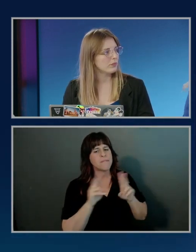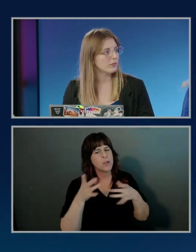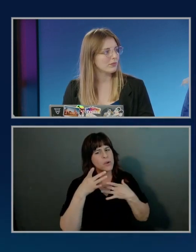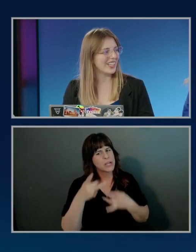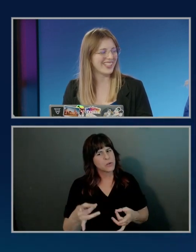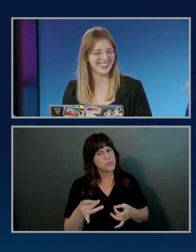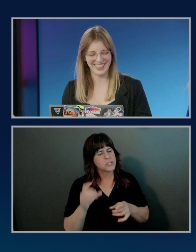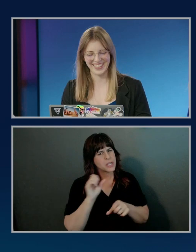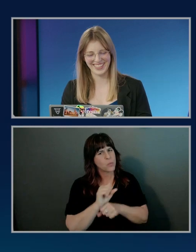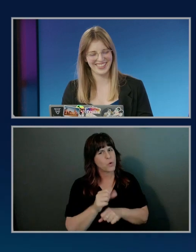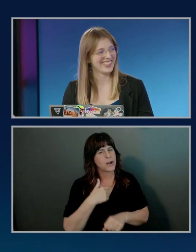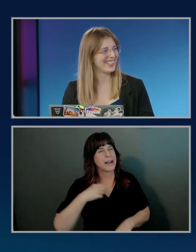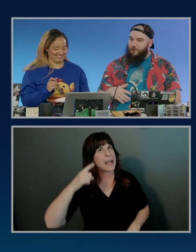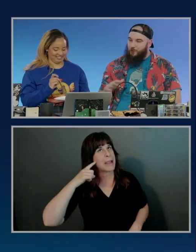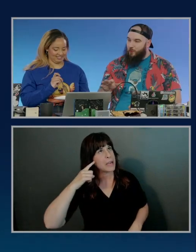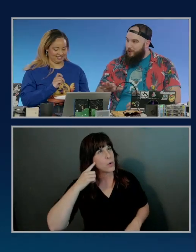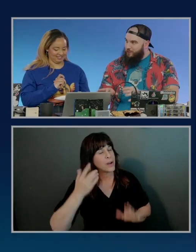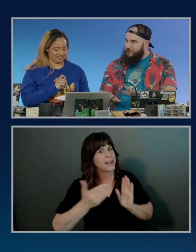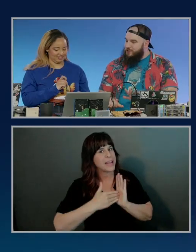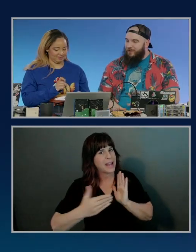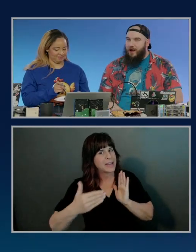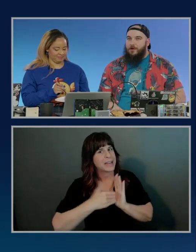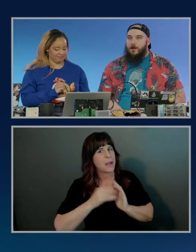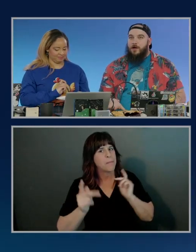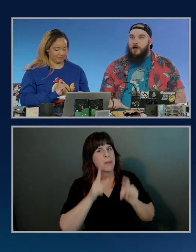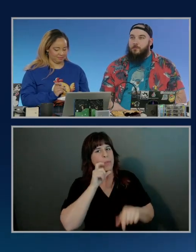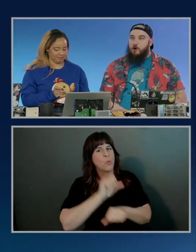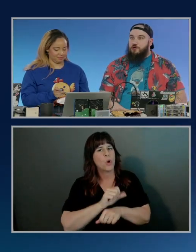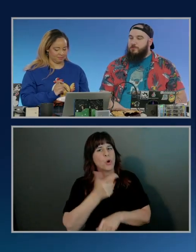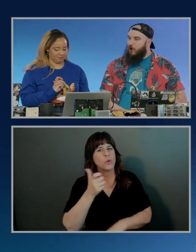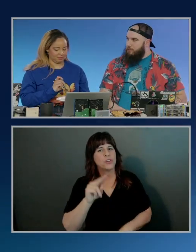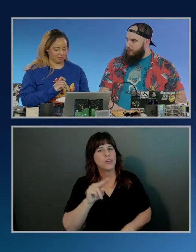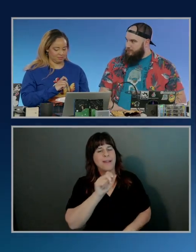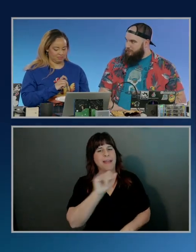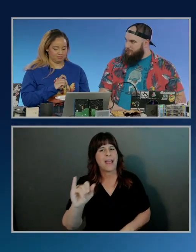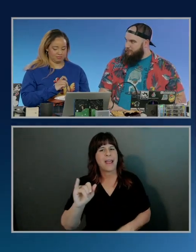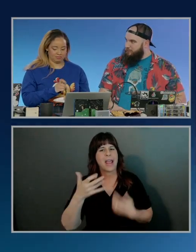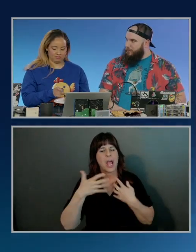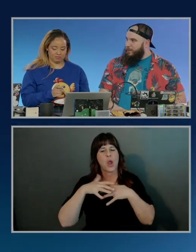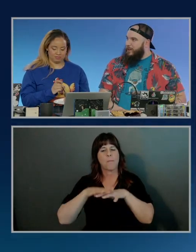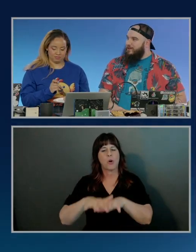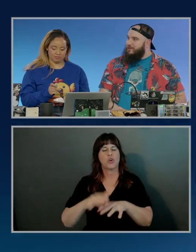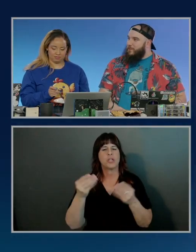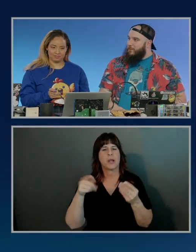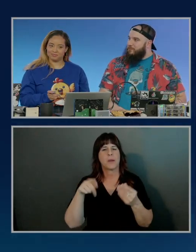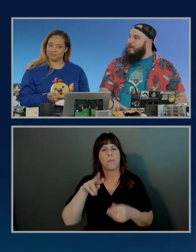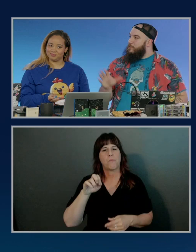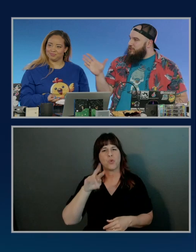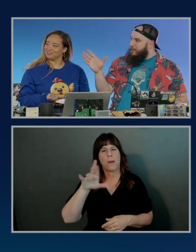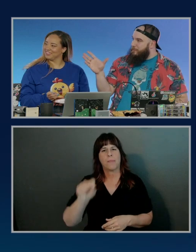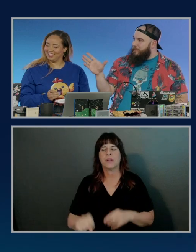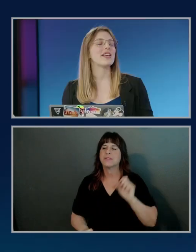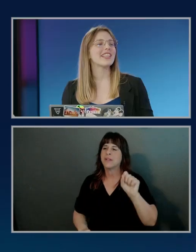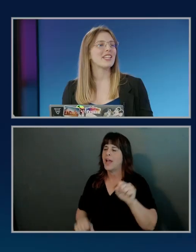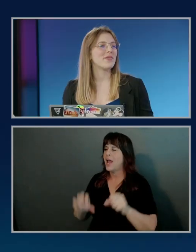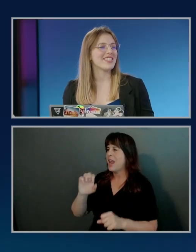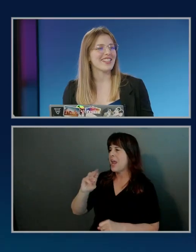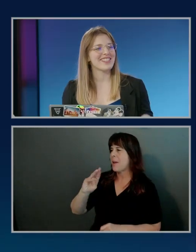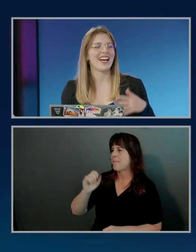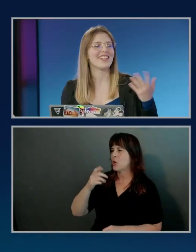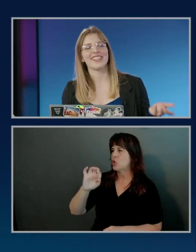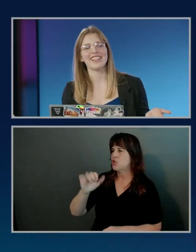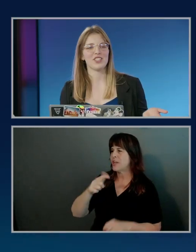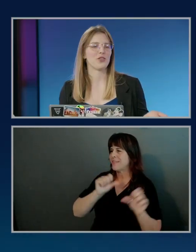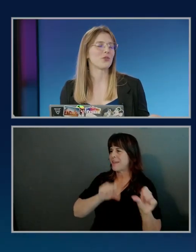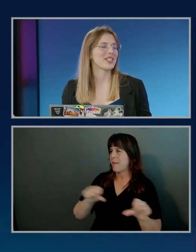and I keep hearing that from a lot of people who work with generative AI. Emerging properties. Oh yeah, emerging capabilities. Emerging capabilities. It basically means